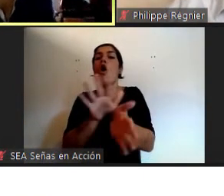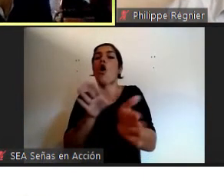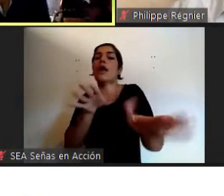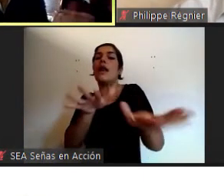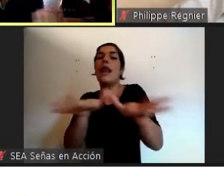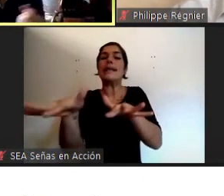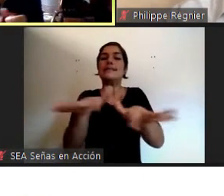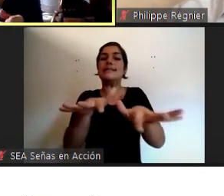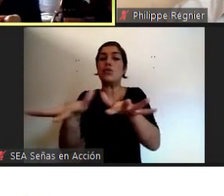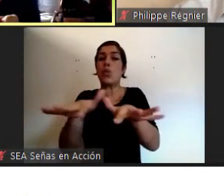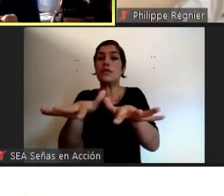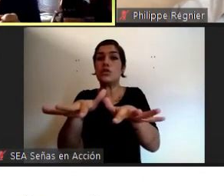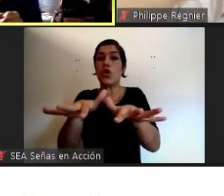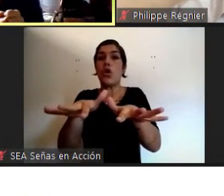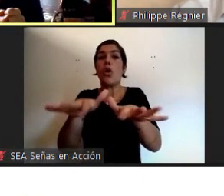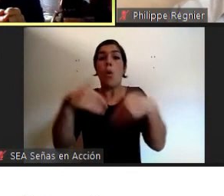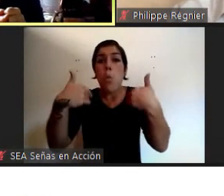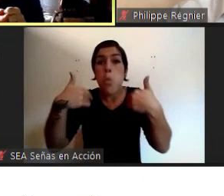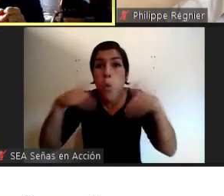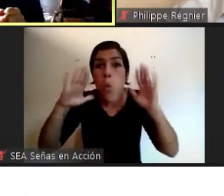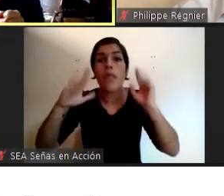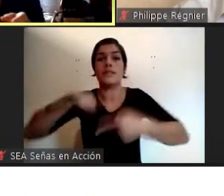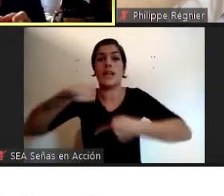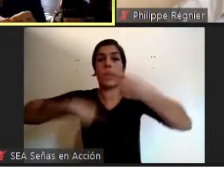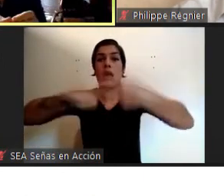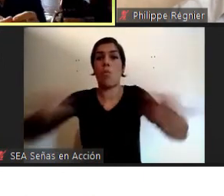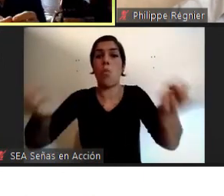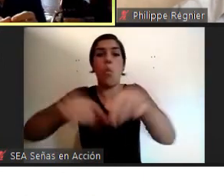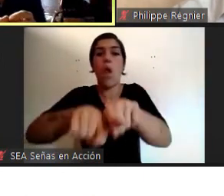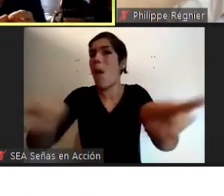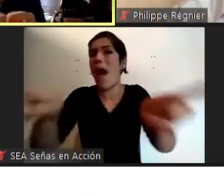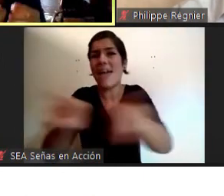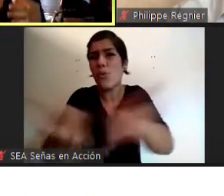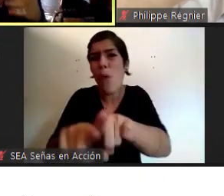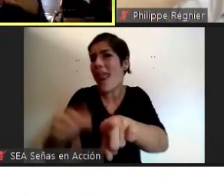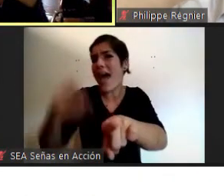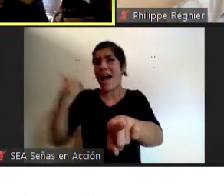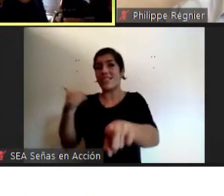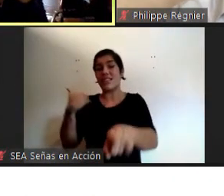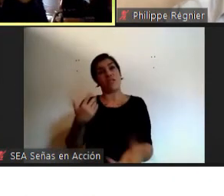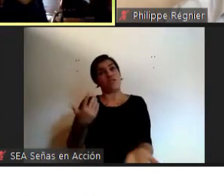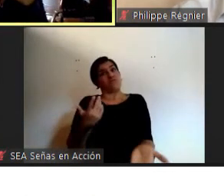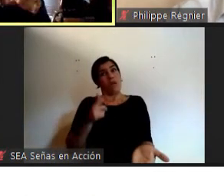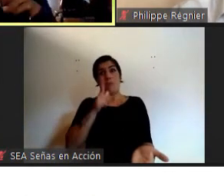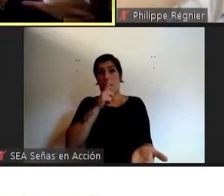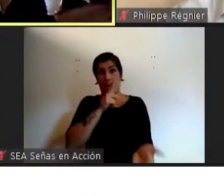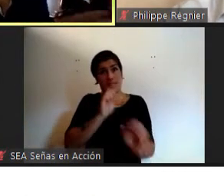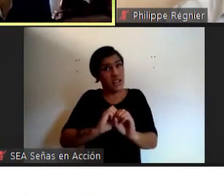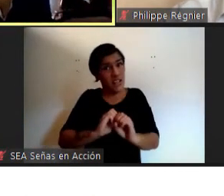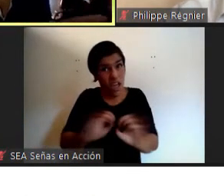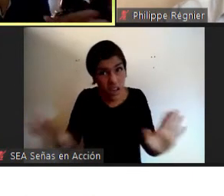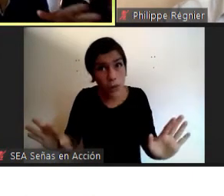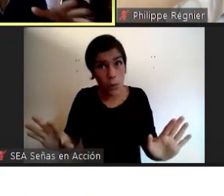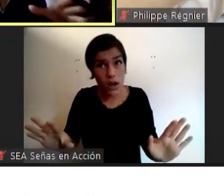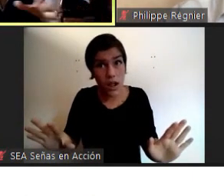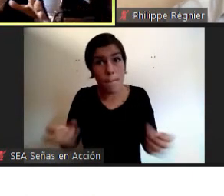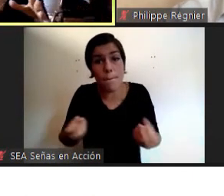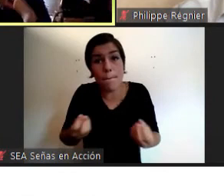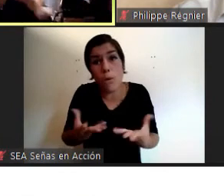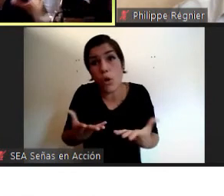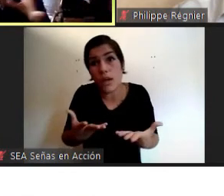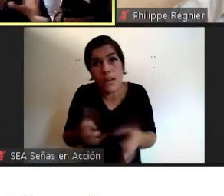an atrocity if that would ever happen, having gone through this experience without being able to learn something. In my